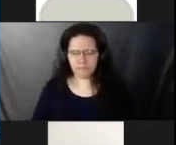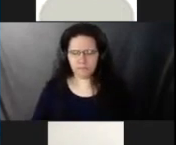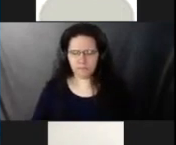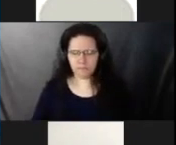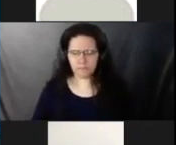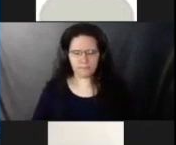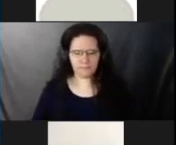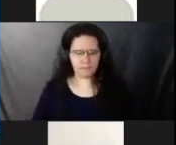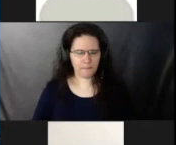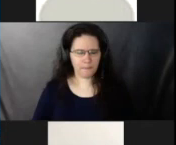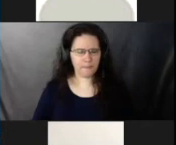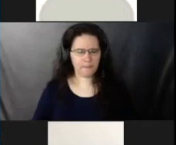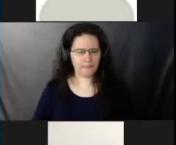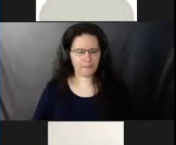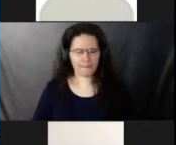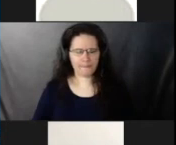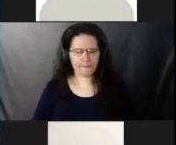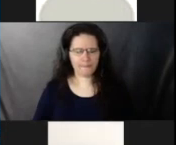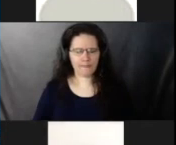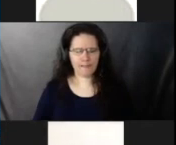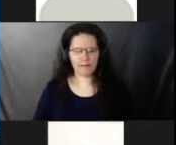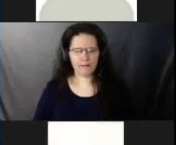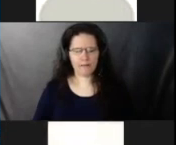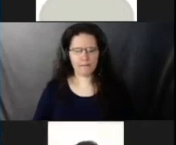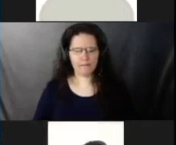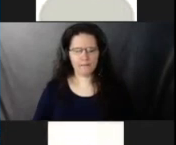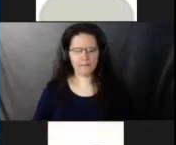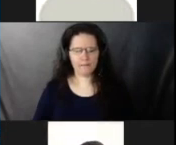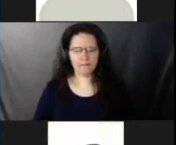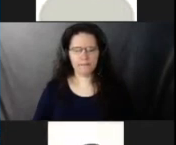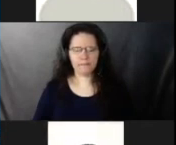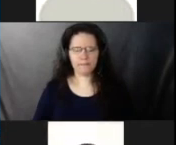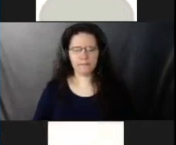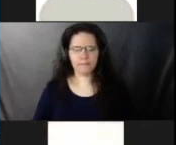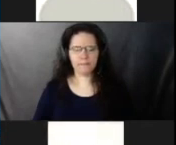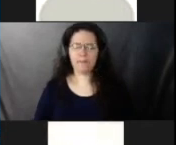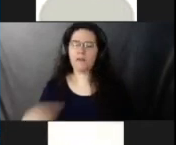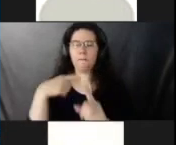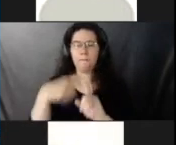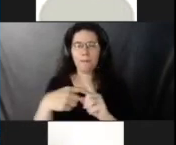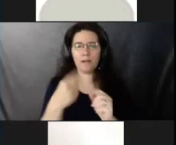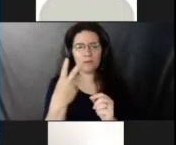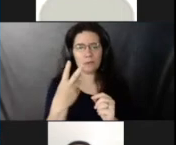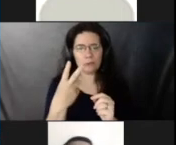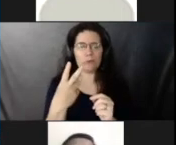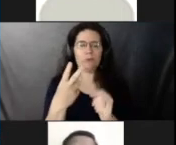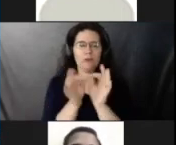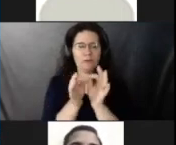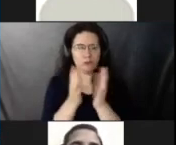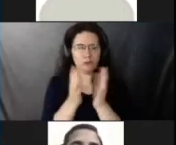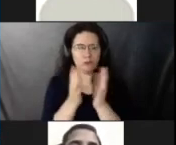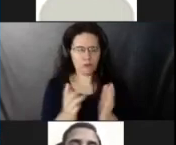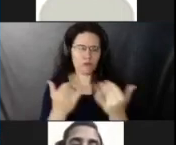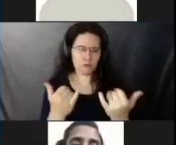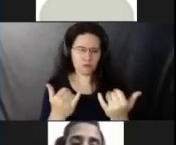Great. We also have 2 ASL interpreters joining us today. Full access to ASL interpretation is available